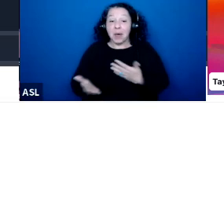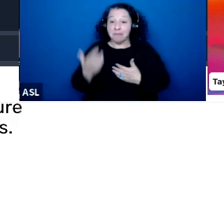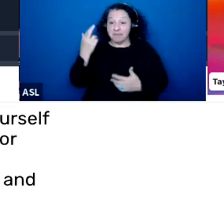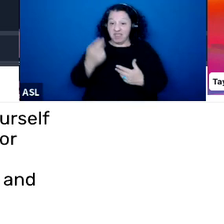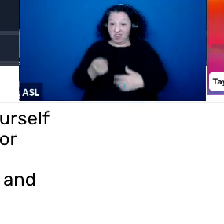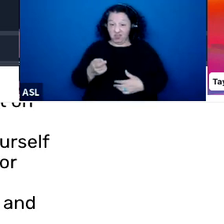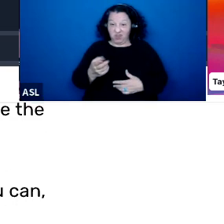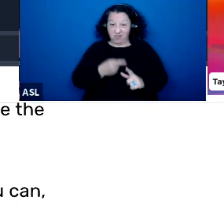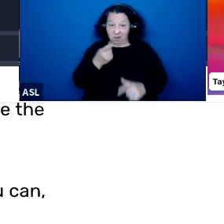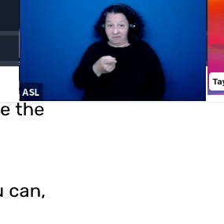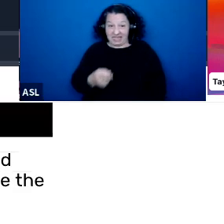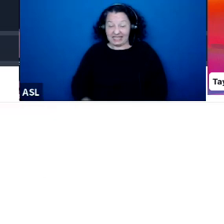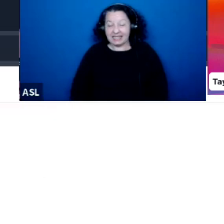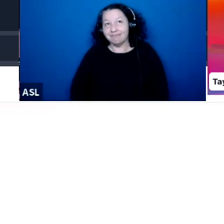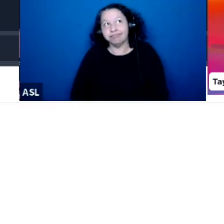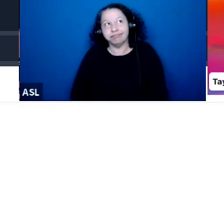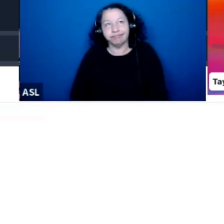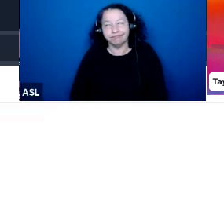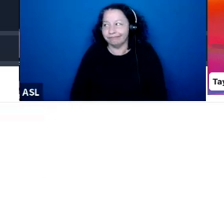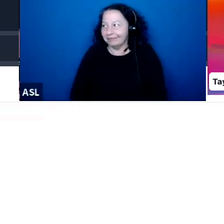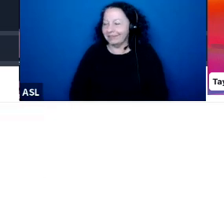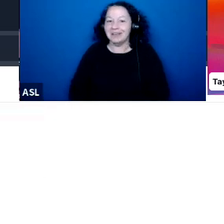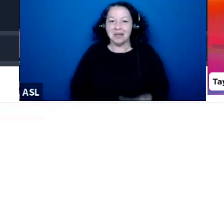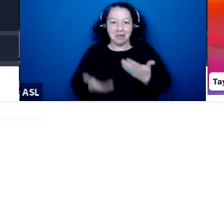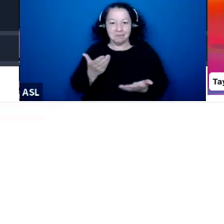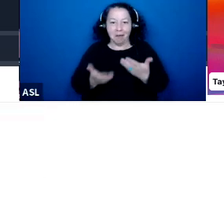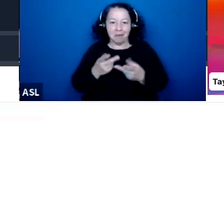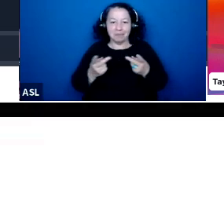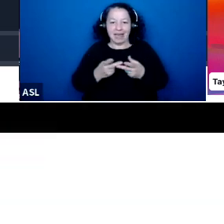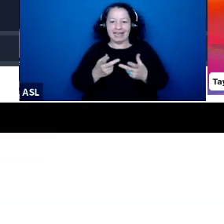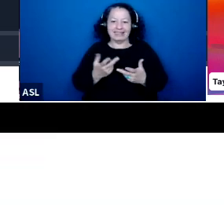the history of this is probably